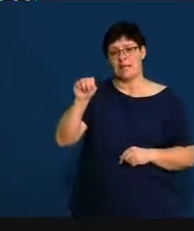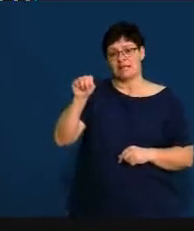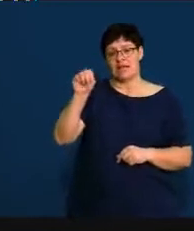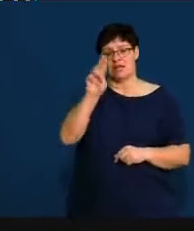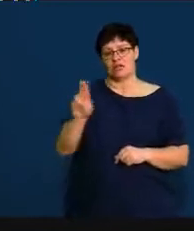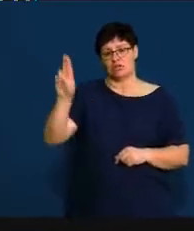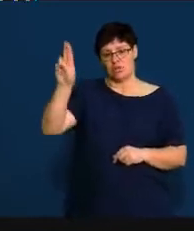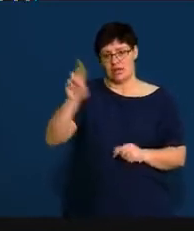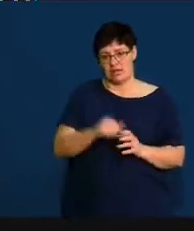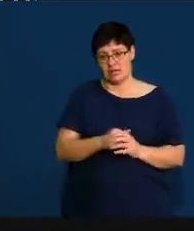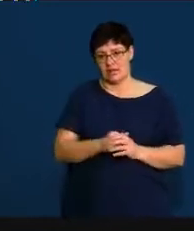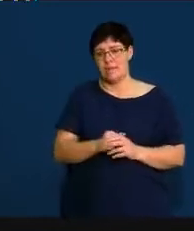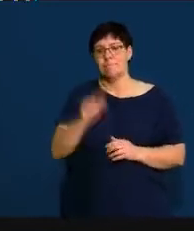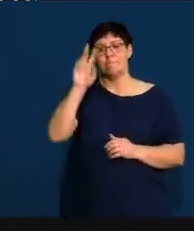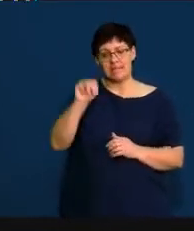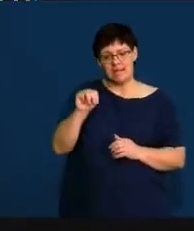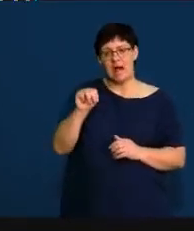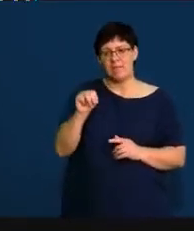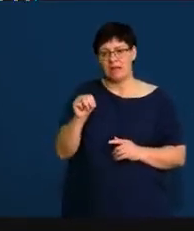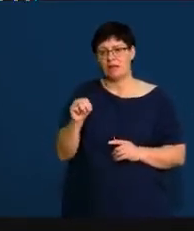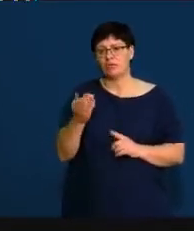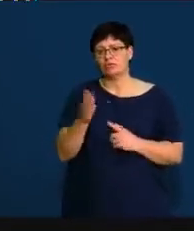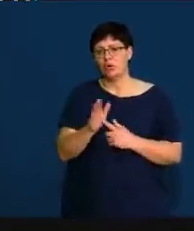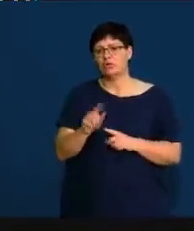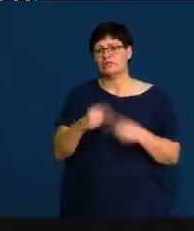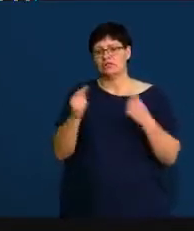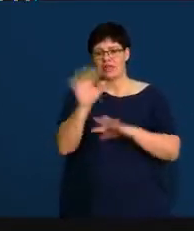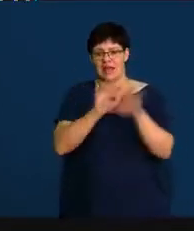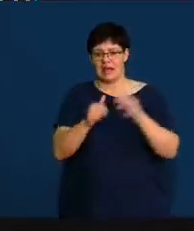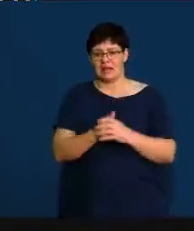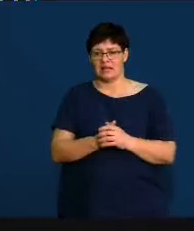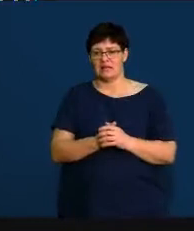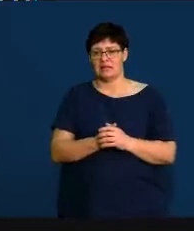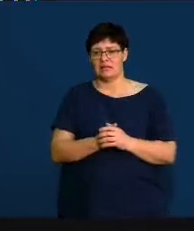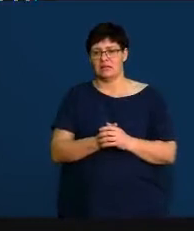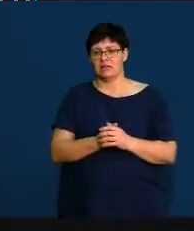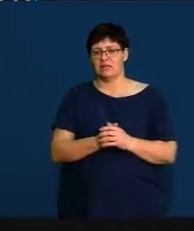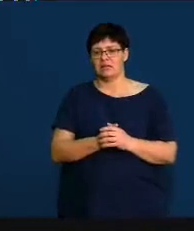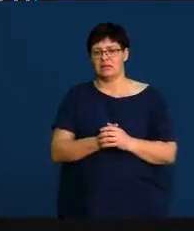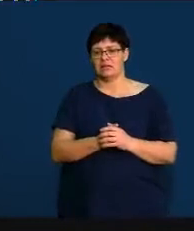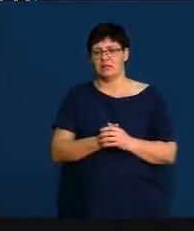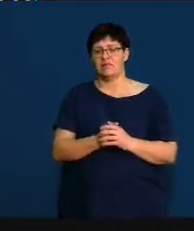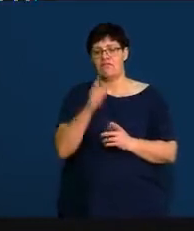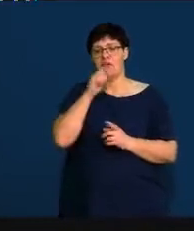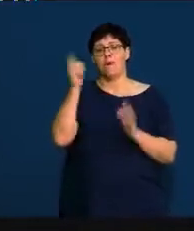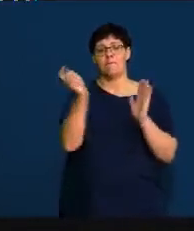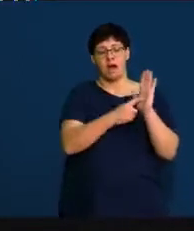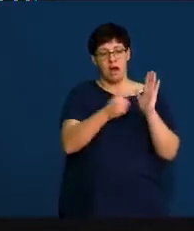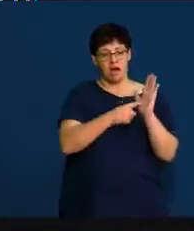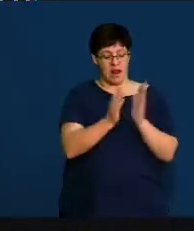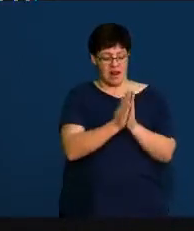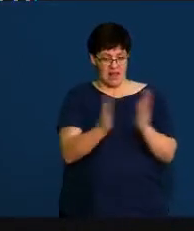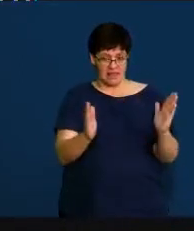Meters. Meters. I'm going to get a different color to show this to you. So when we're looking at it, you're getting a mark for your